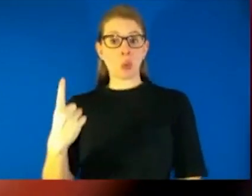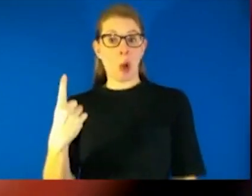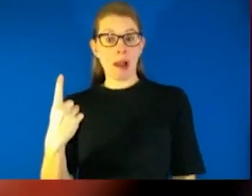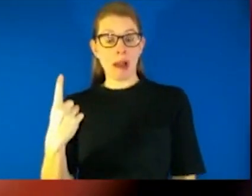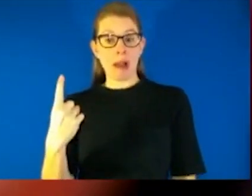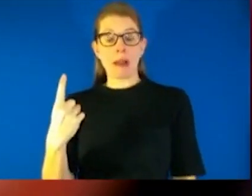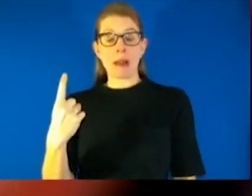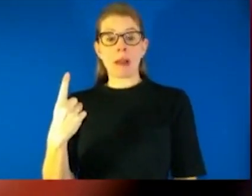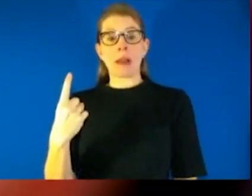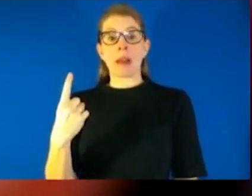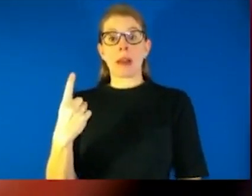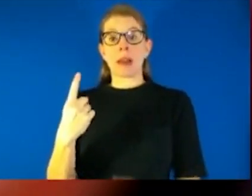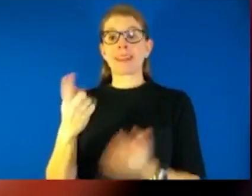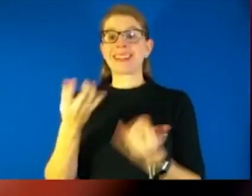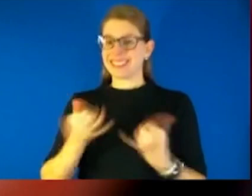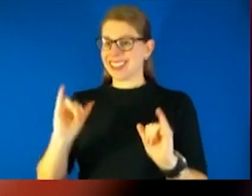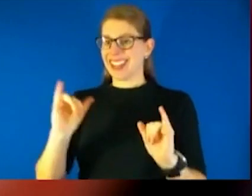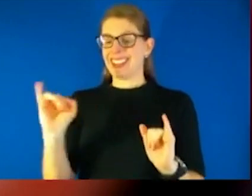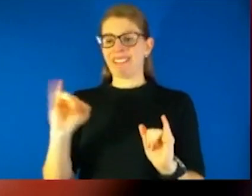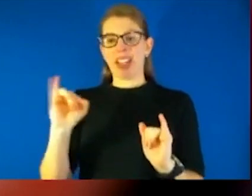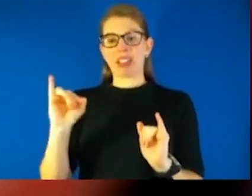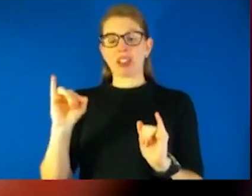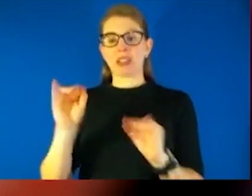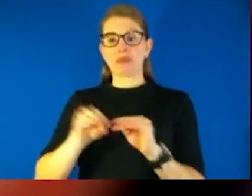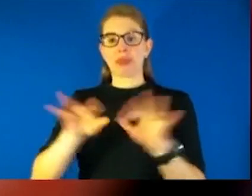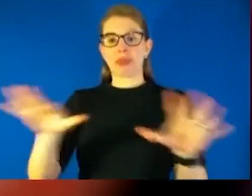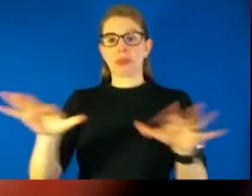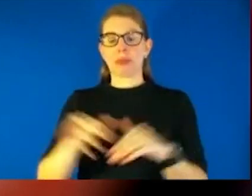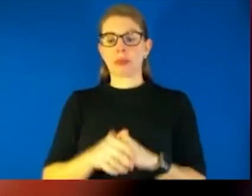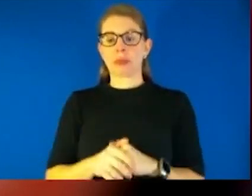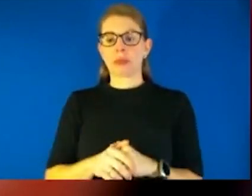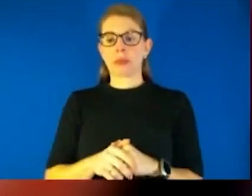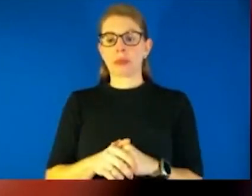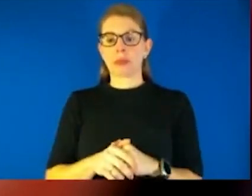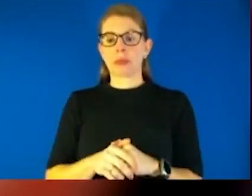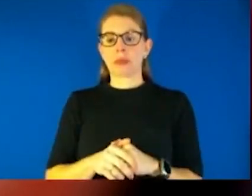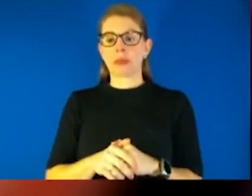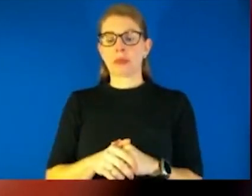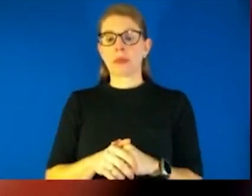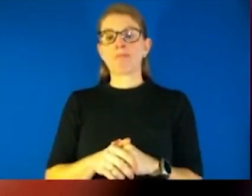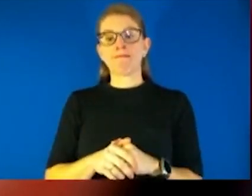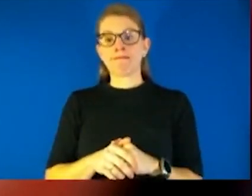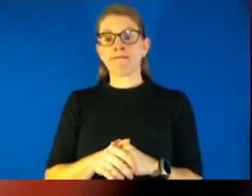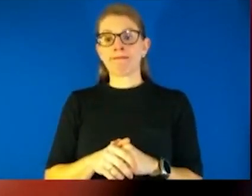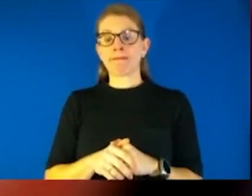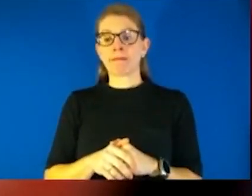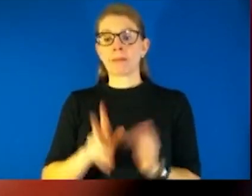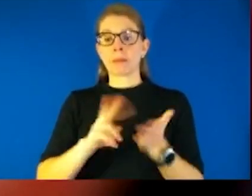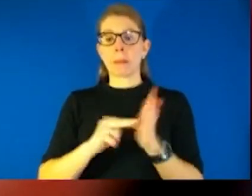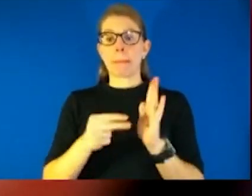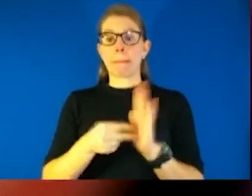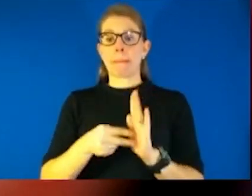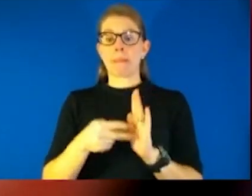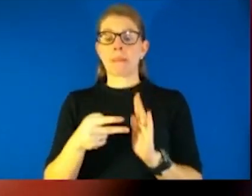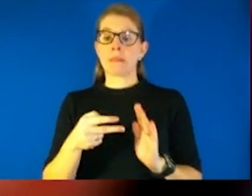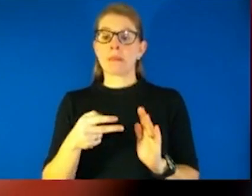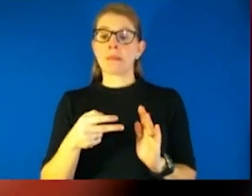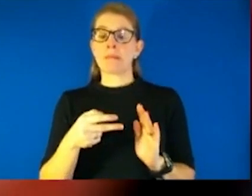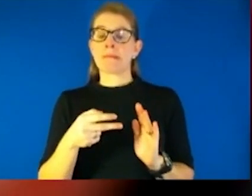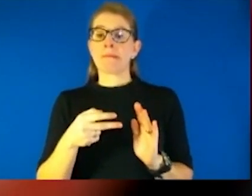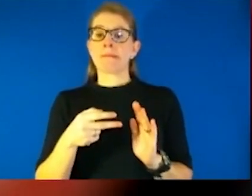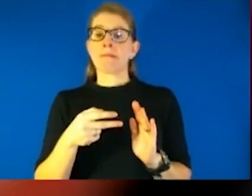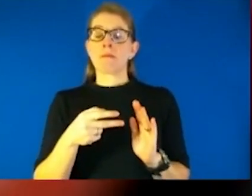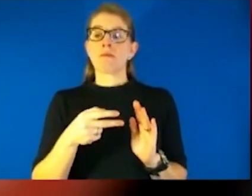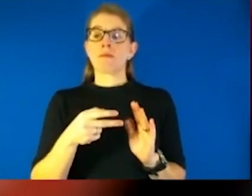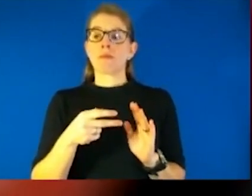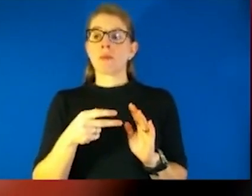be still infectious, and even longer they carry RNA. So the mechanistic parts of insects